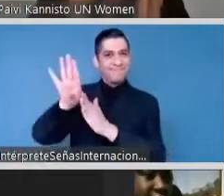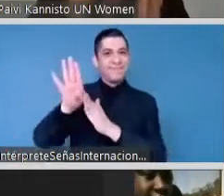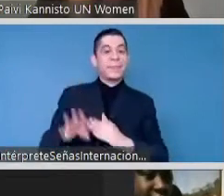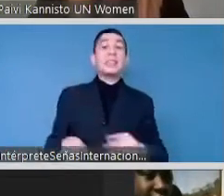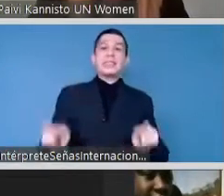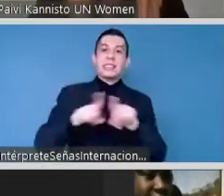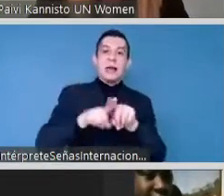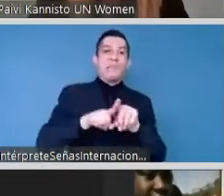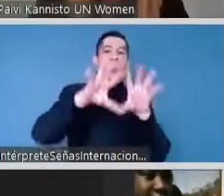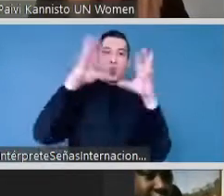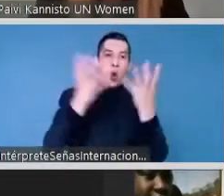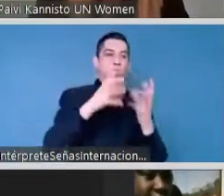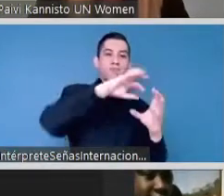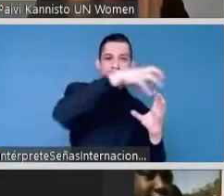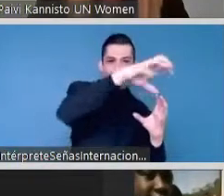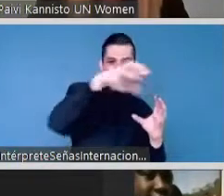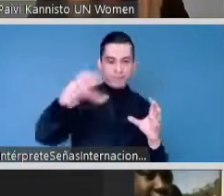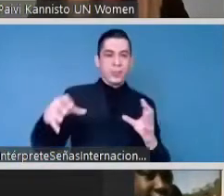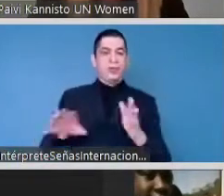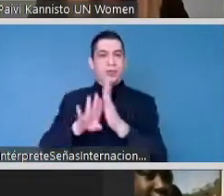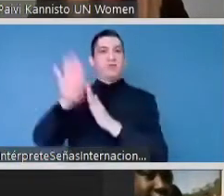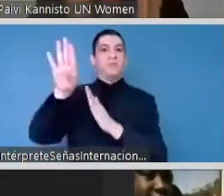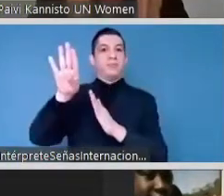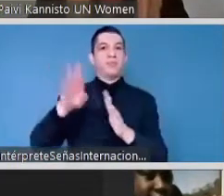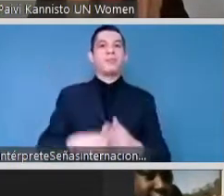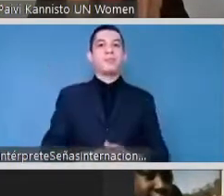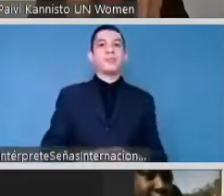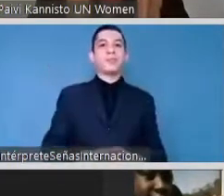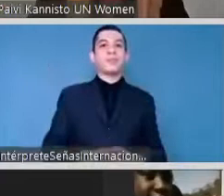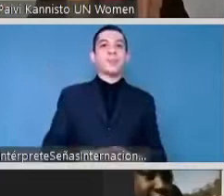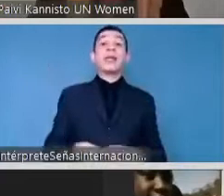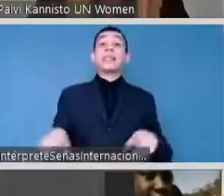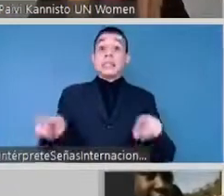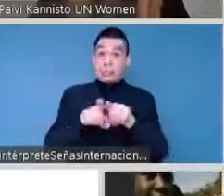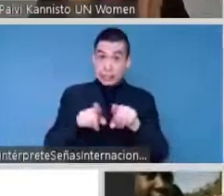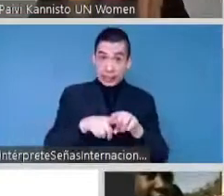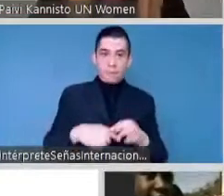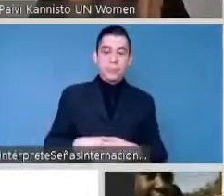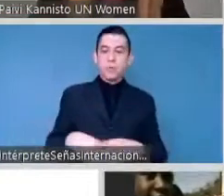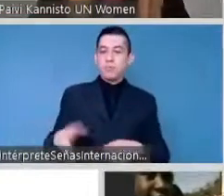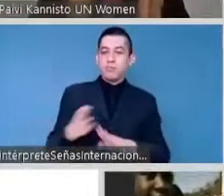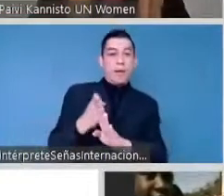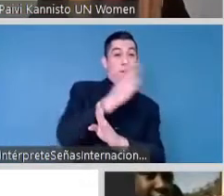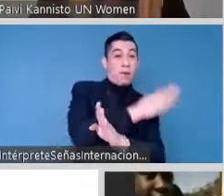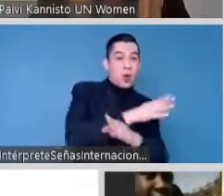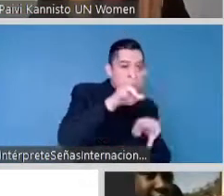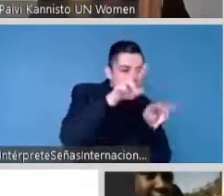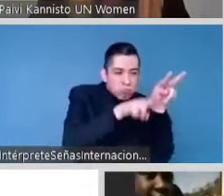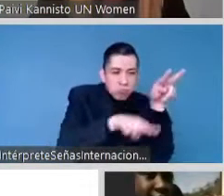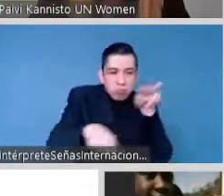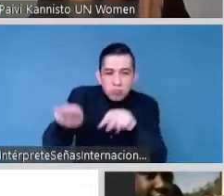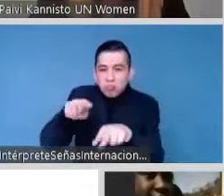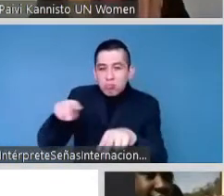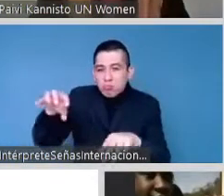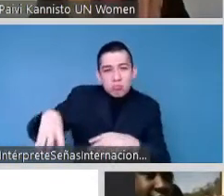mapping of available regional instruments on women, peace and security and capacity of stakeholders